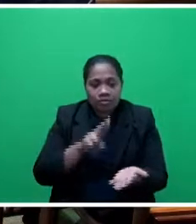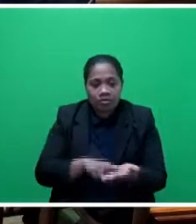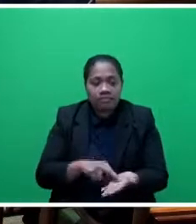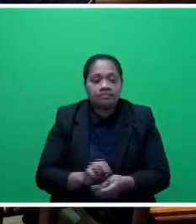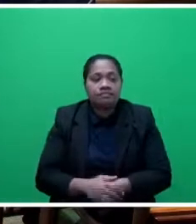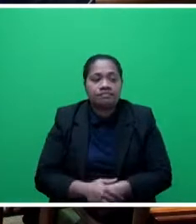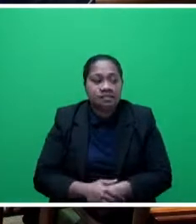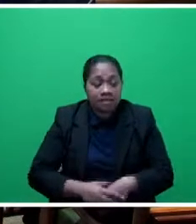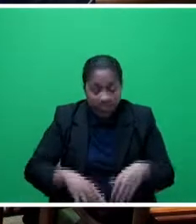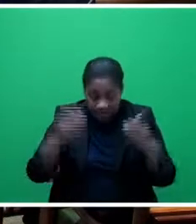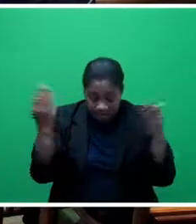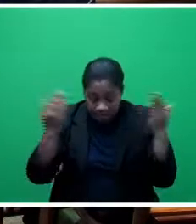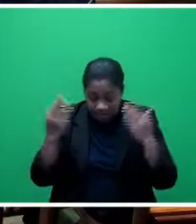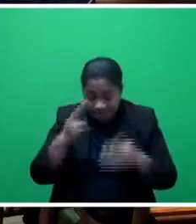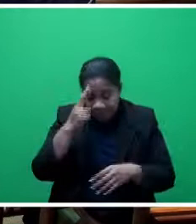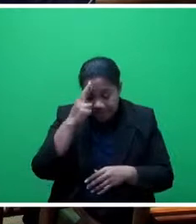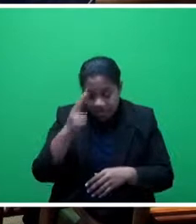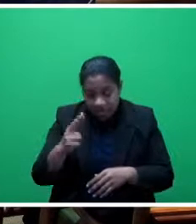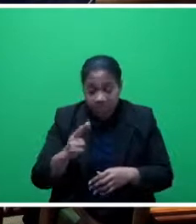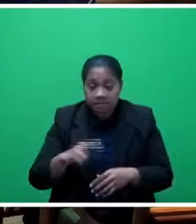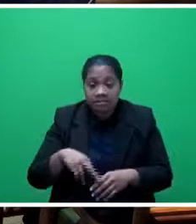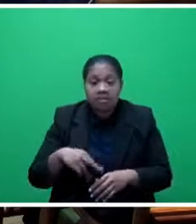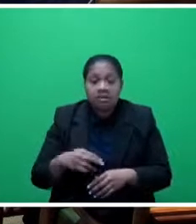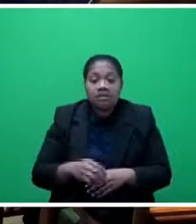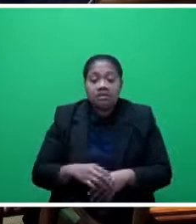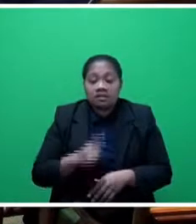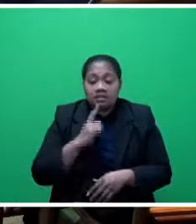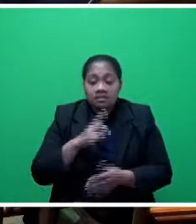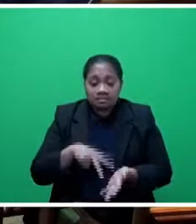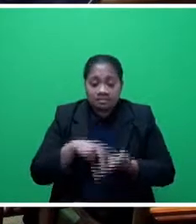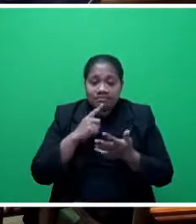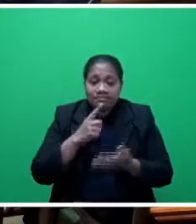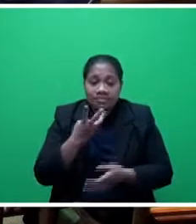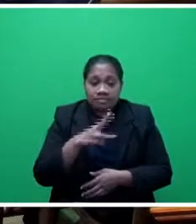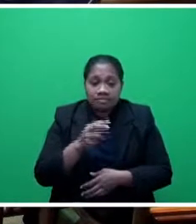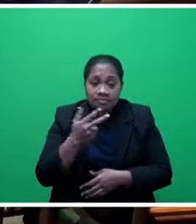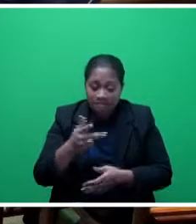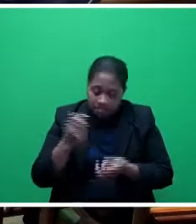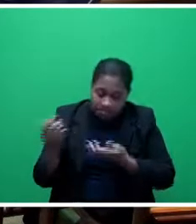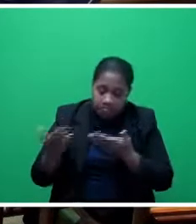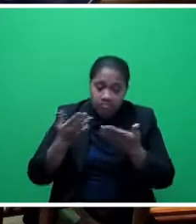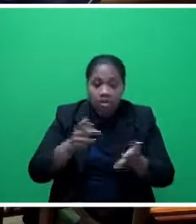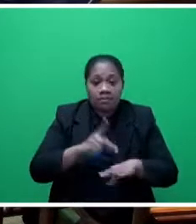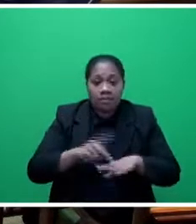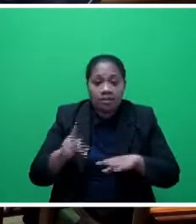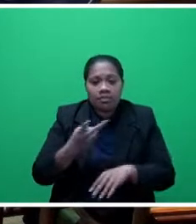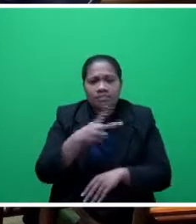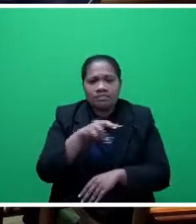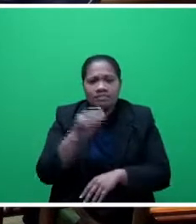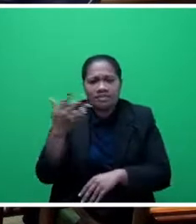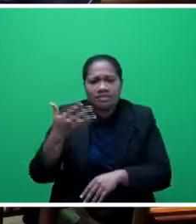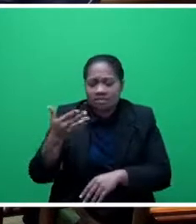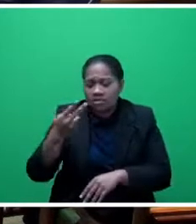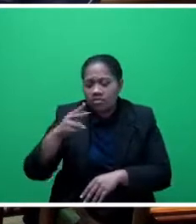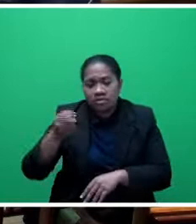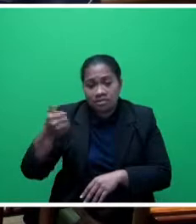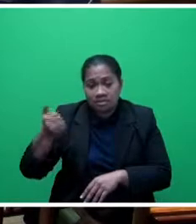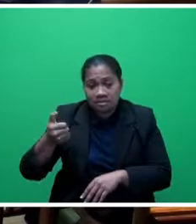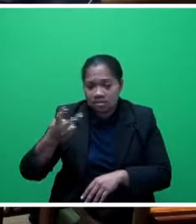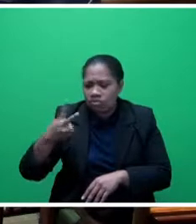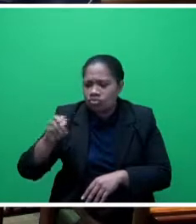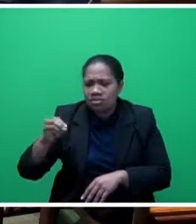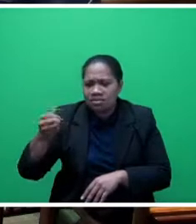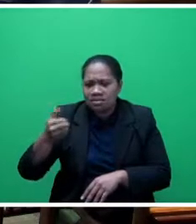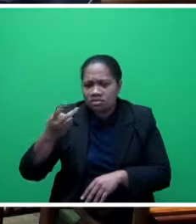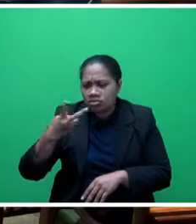sir. Mr. Speaker, sir, in accordance with Standing Order 38, I present to Parliament the 2015 and 2016 to